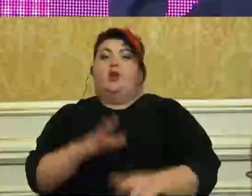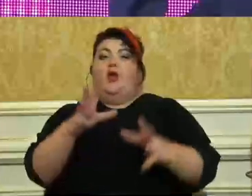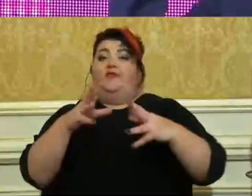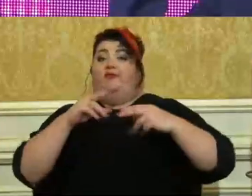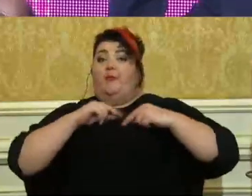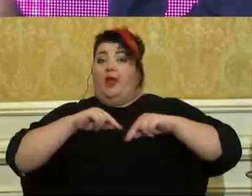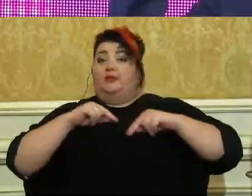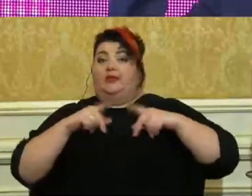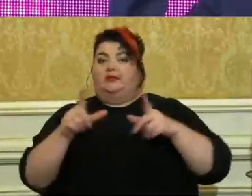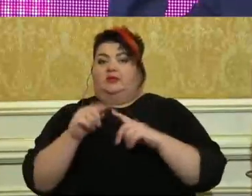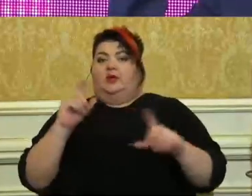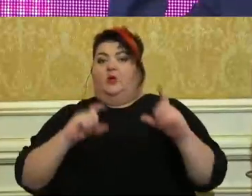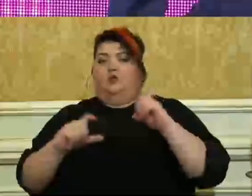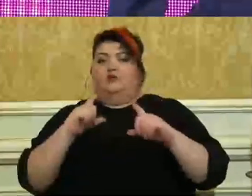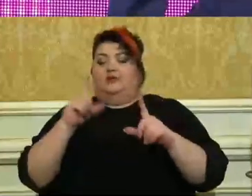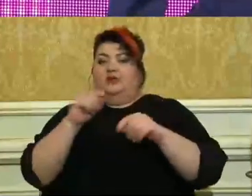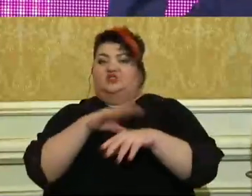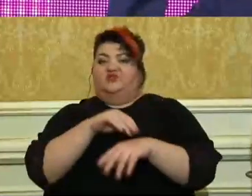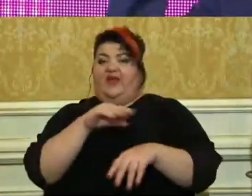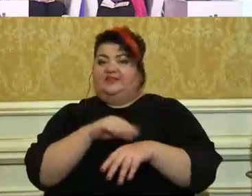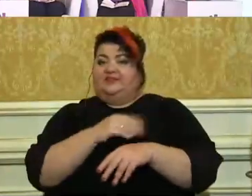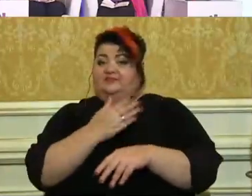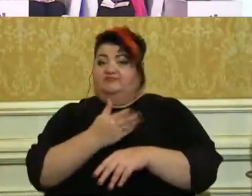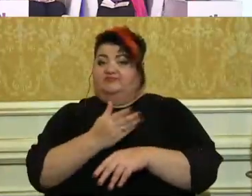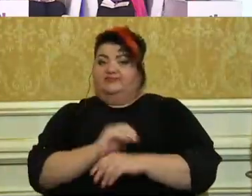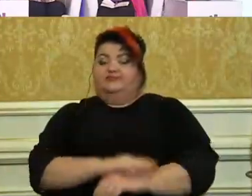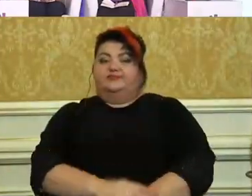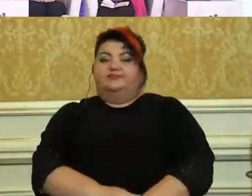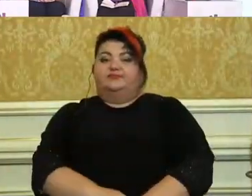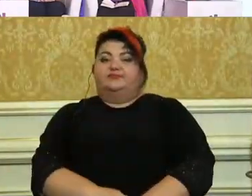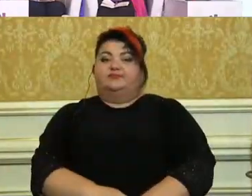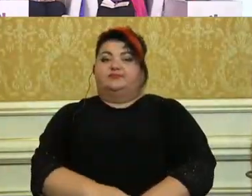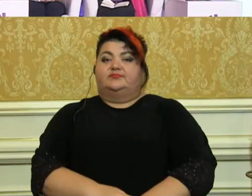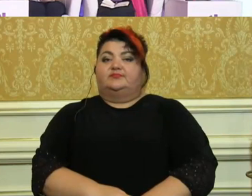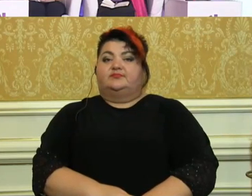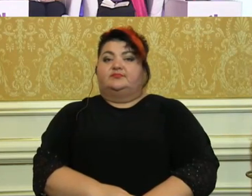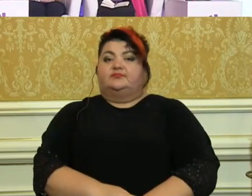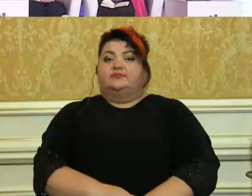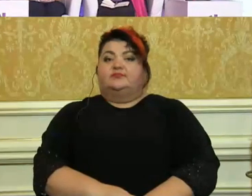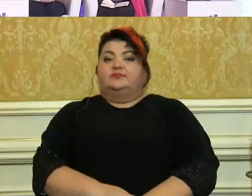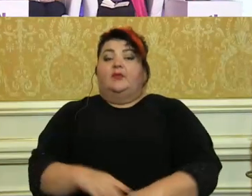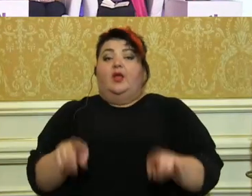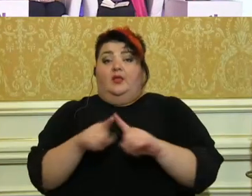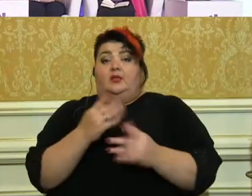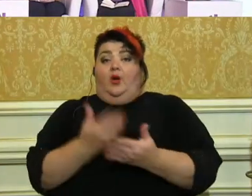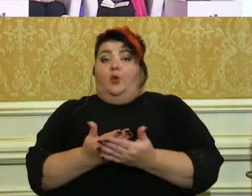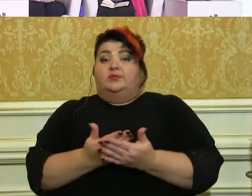So, well, by the way, it was done together with a partnership with the university from Sweden.